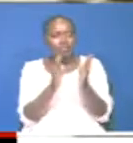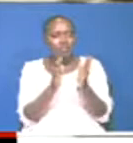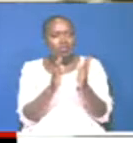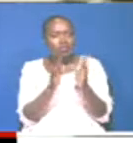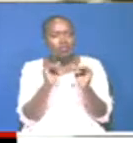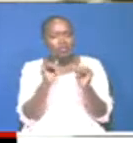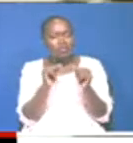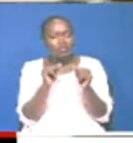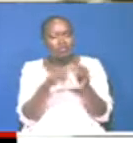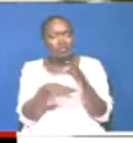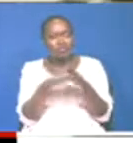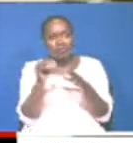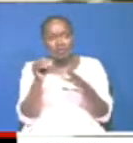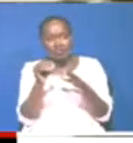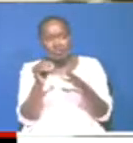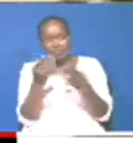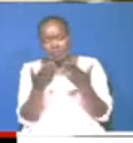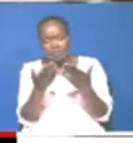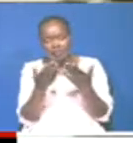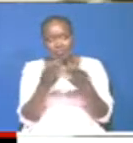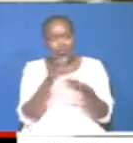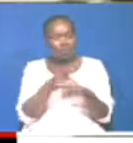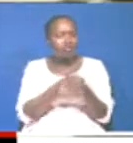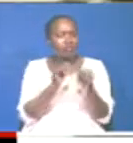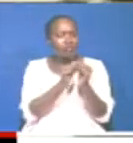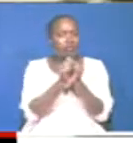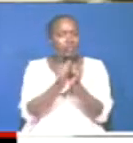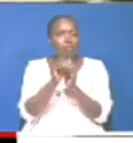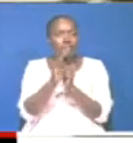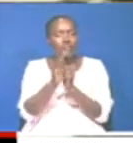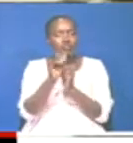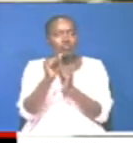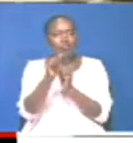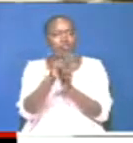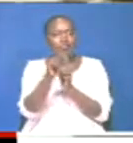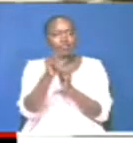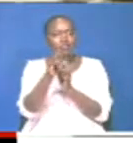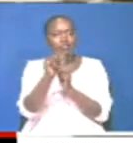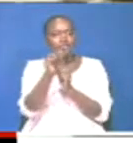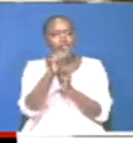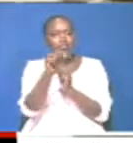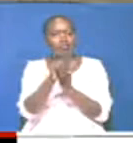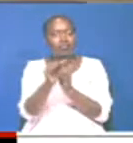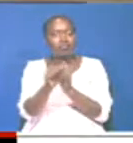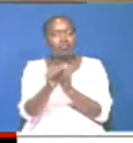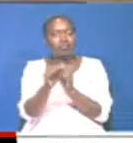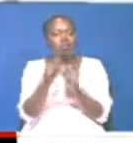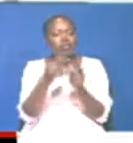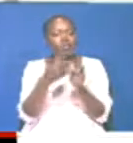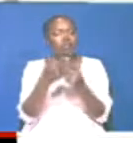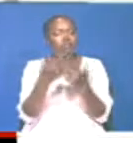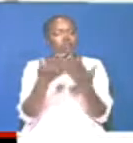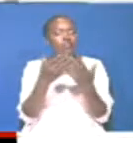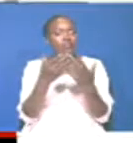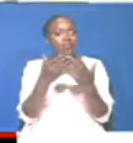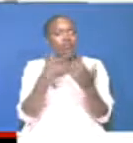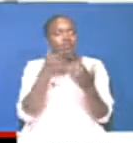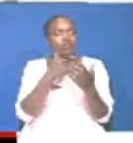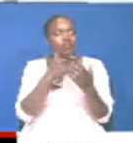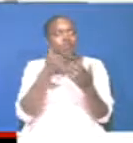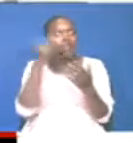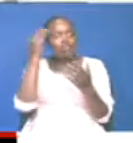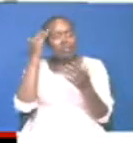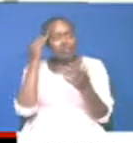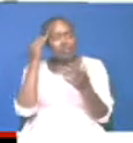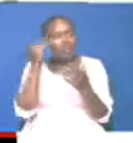Daudi Kanja. So said you got together, you got the baraza, and then how did you convince the headmaster at Kwelele now